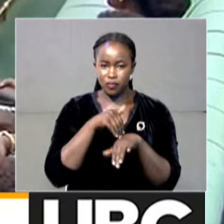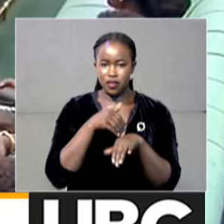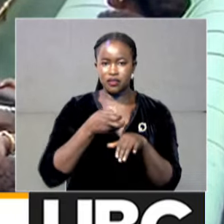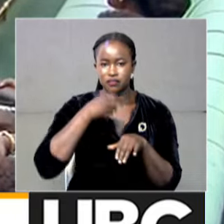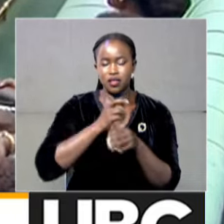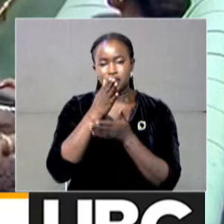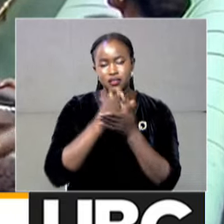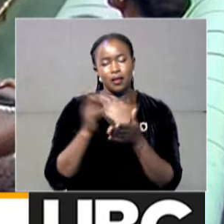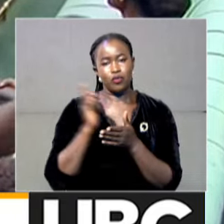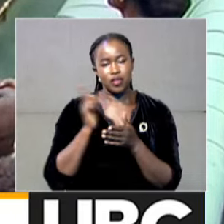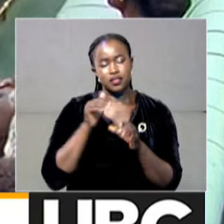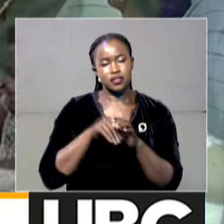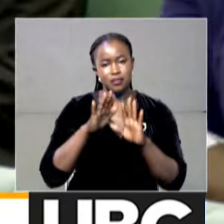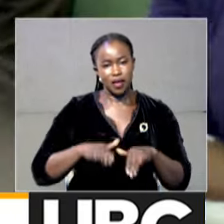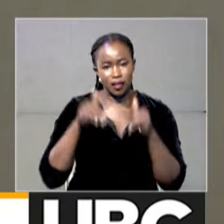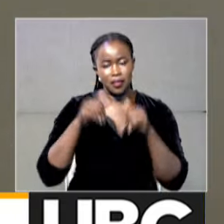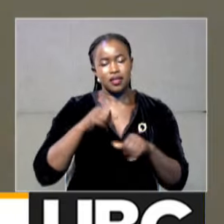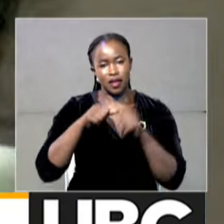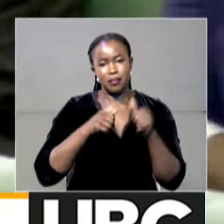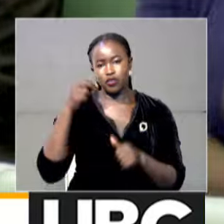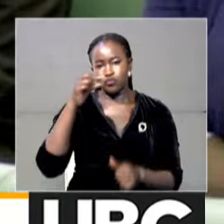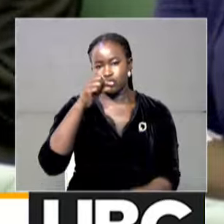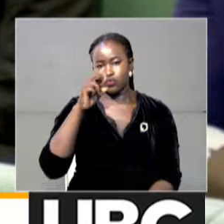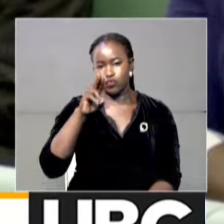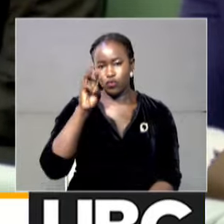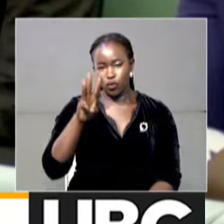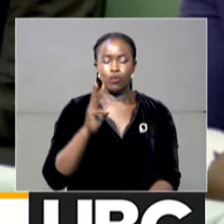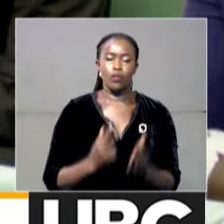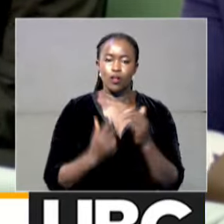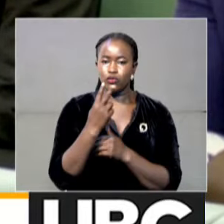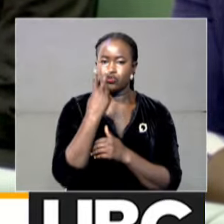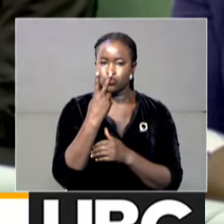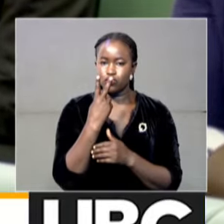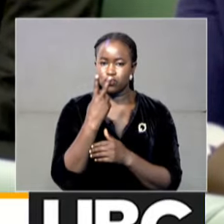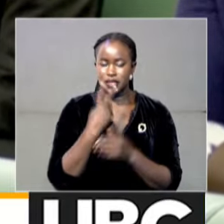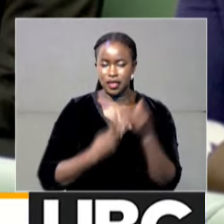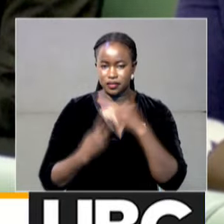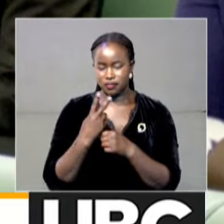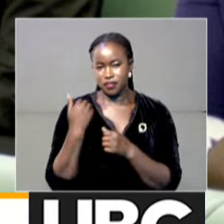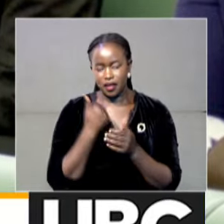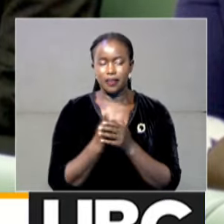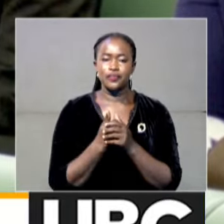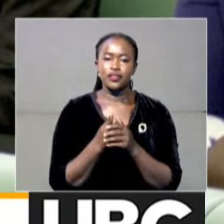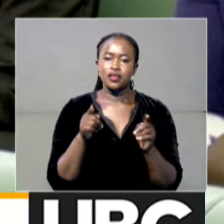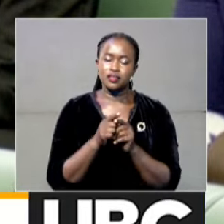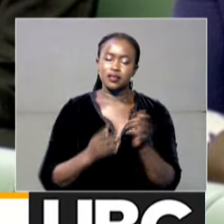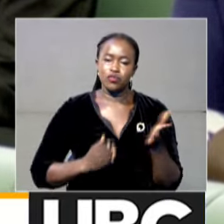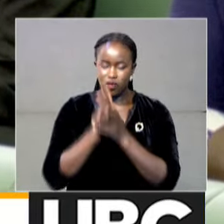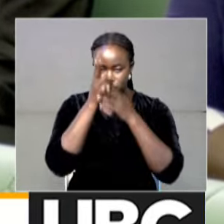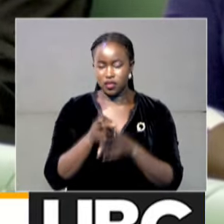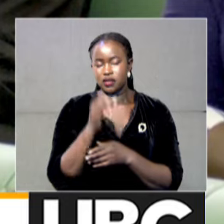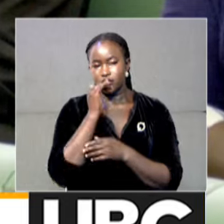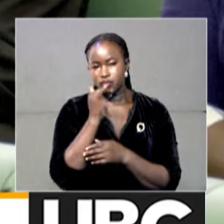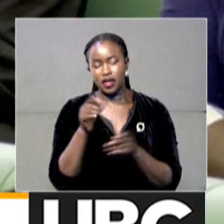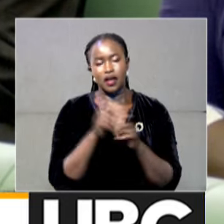colleagues in Parliament about GROW, which was launched about 2 years ago. And Right Honourable Speaker, like you have rightly